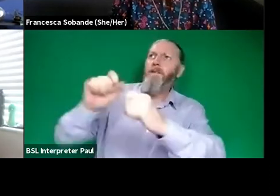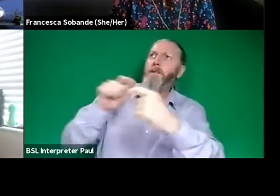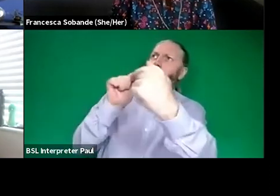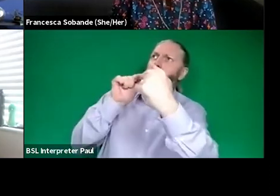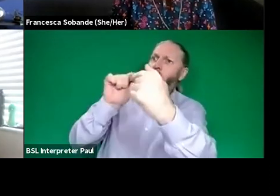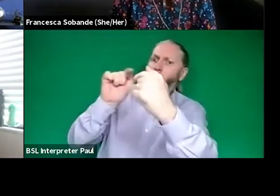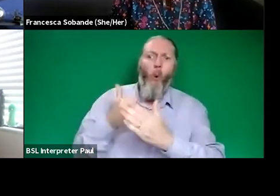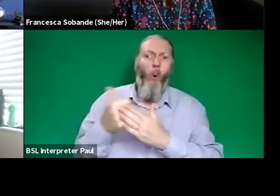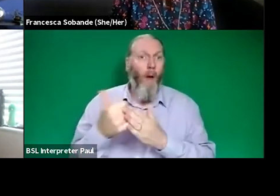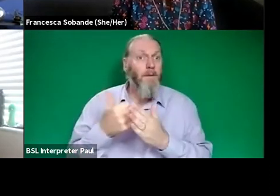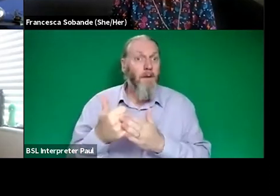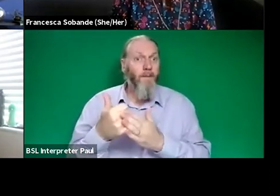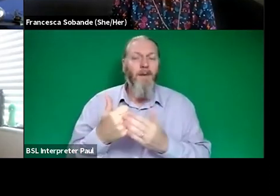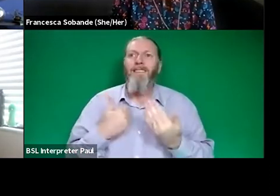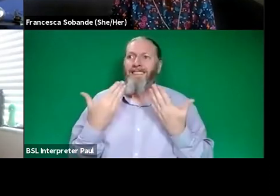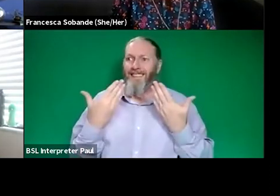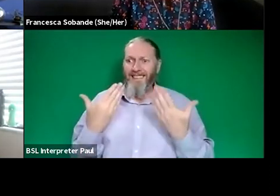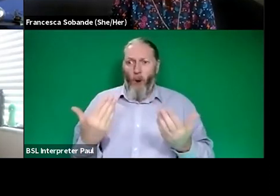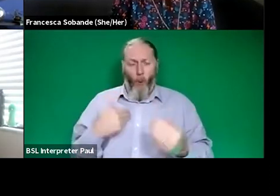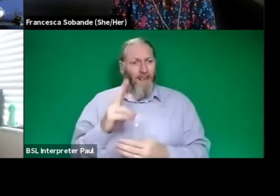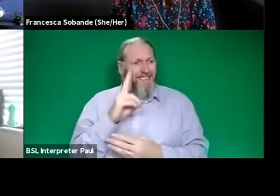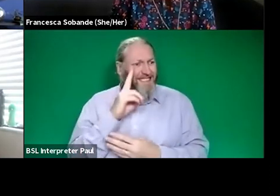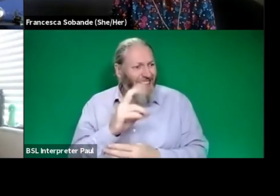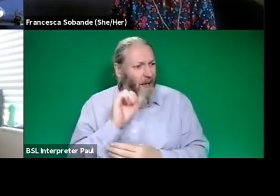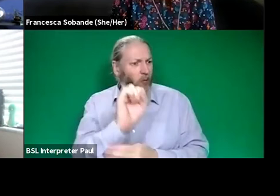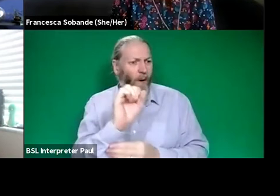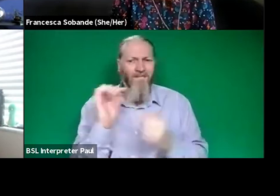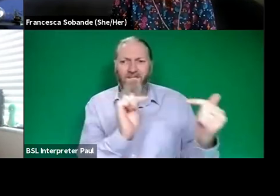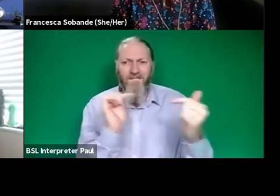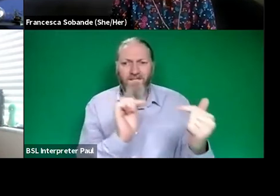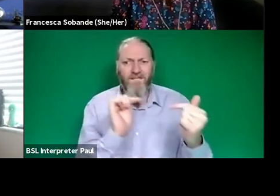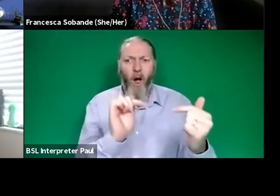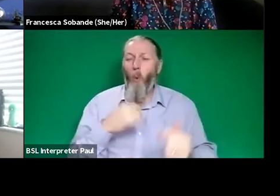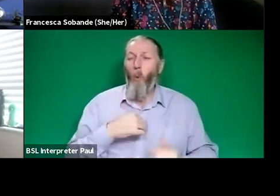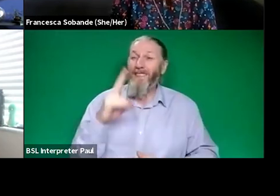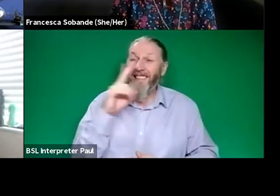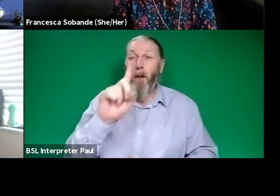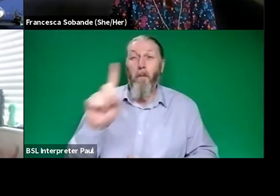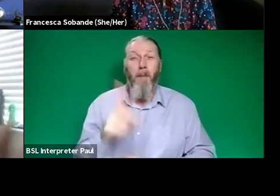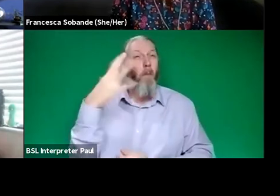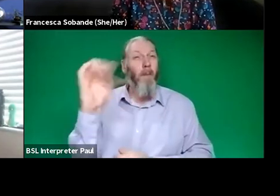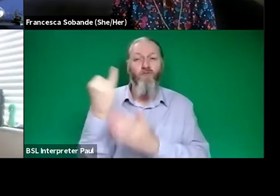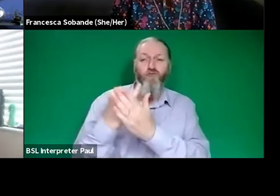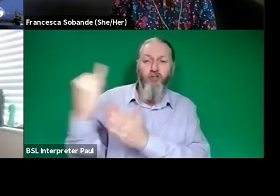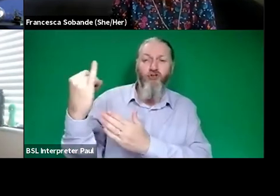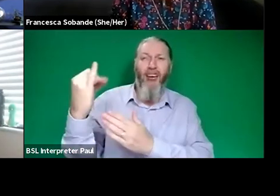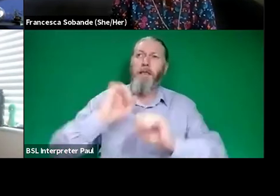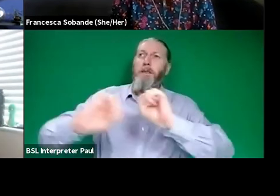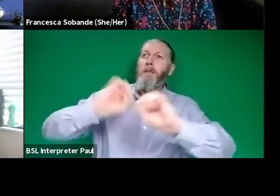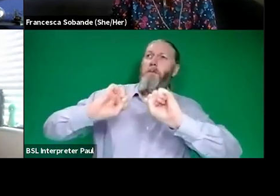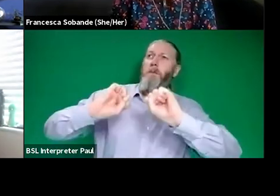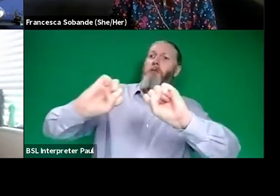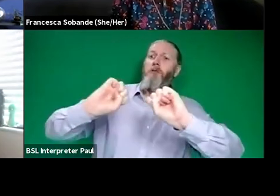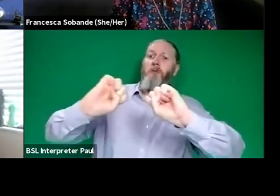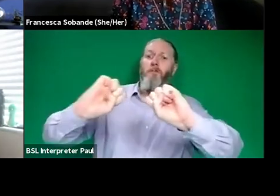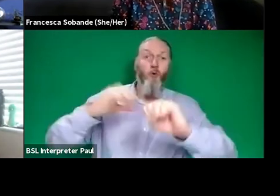see those kind of fights. We see those antagonisms. We see that pushing back against the sort of structural power that we become